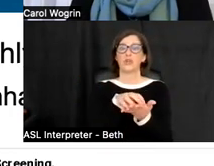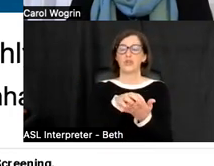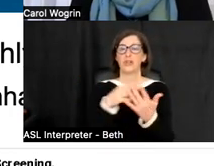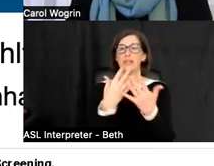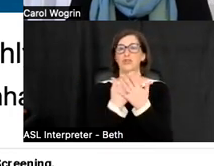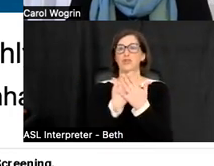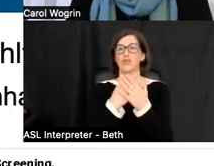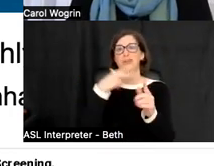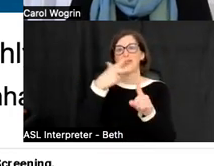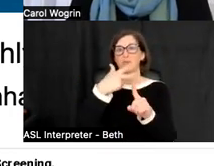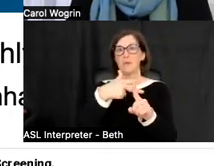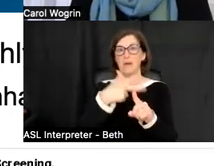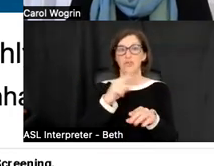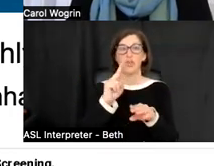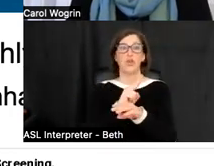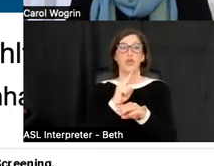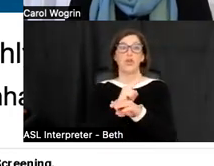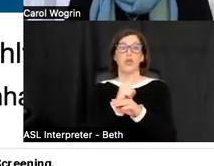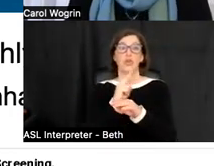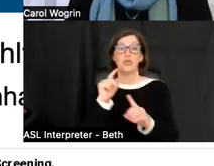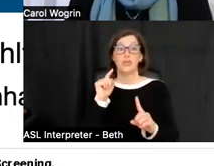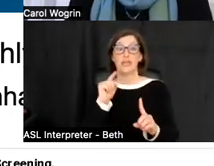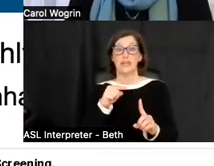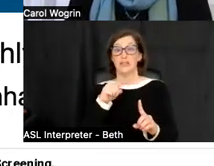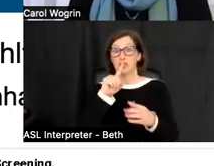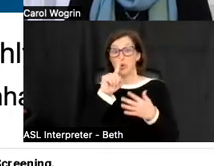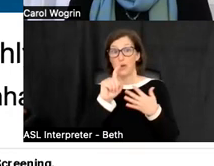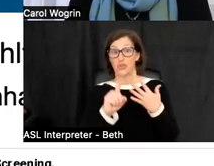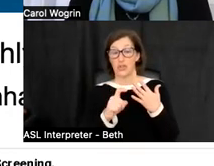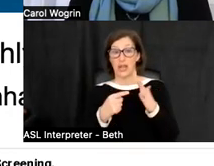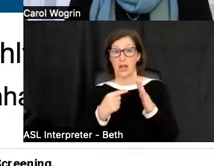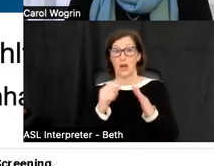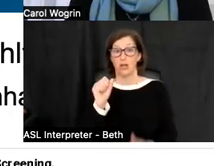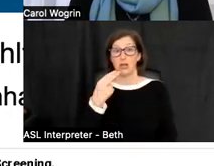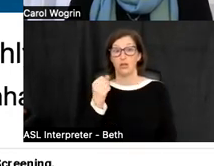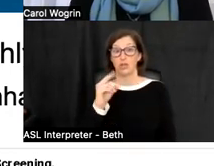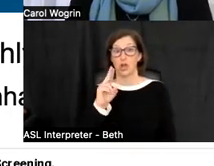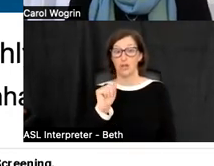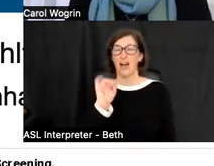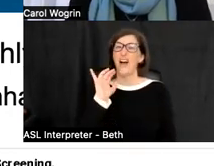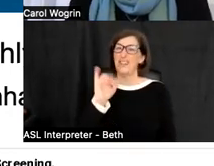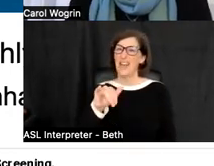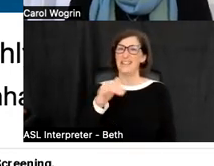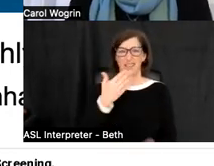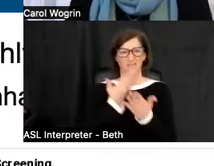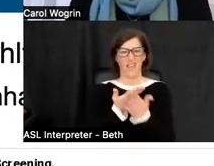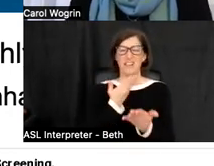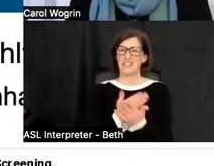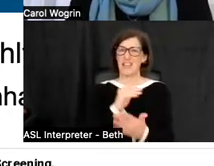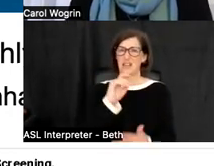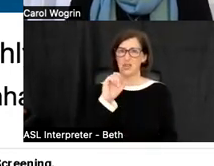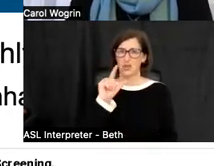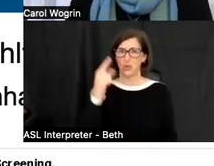We screen using the Shona Symptom Questionnaire, and which is a validated tool